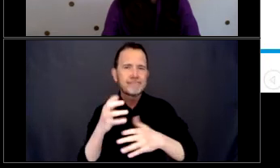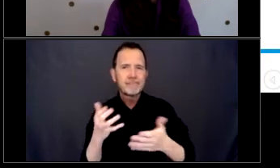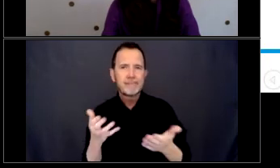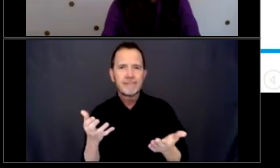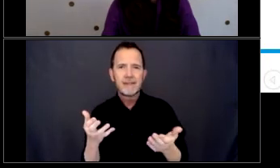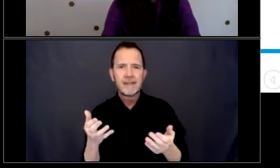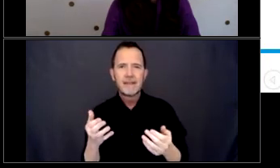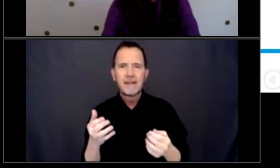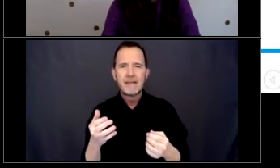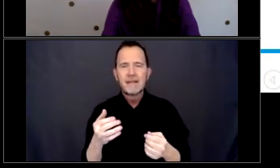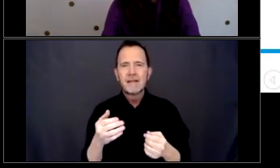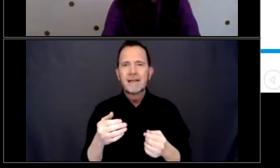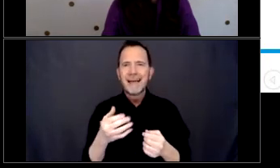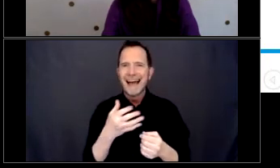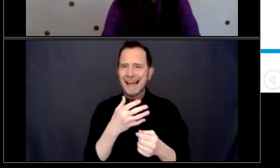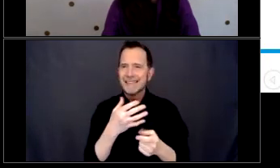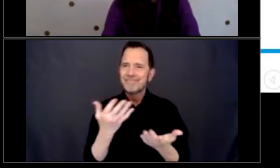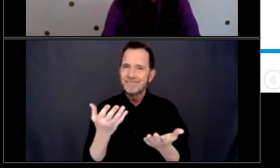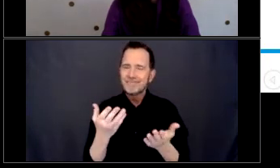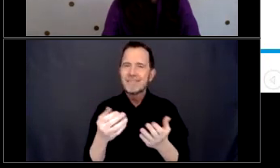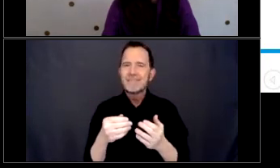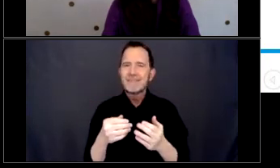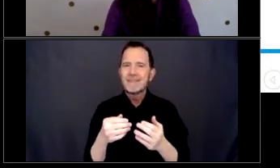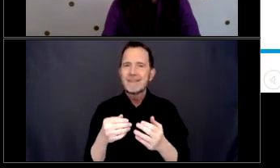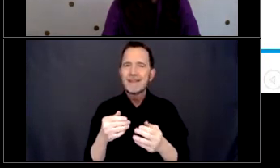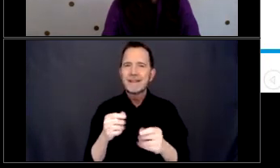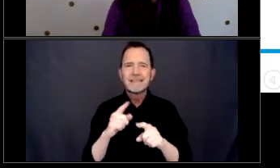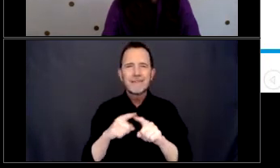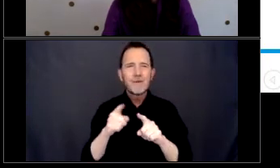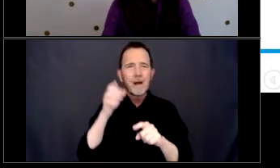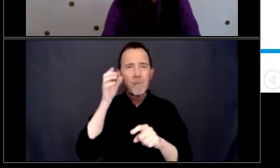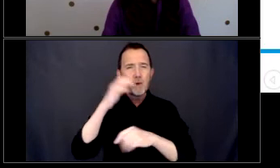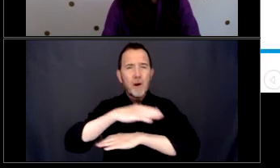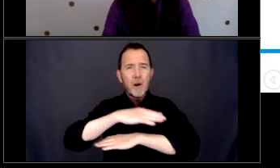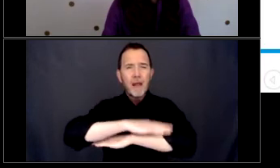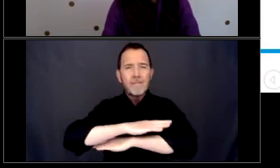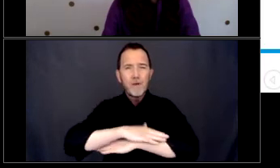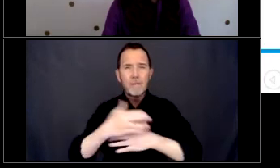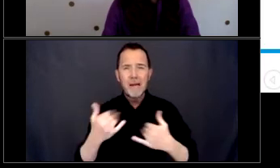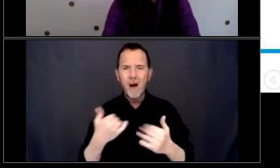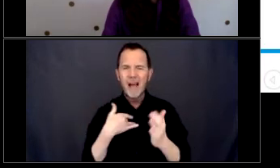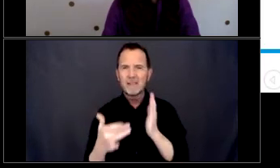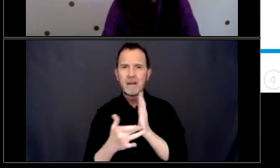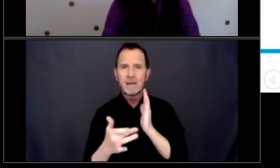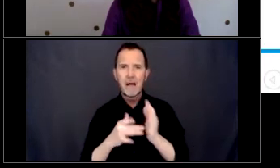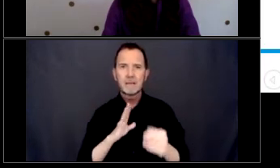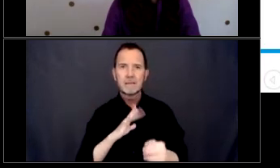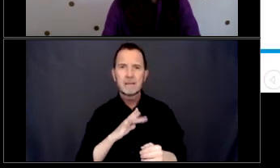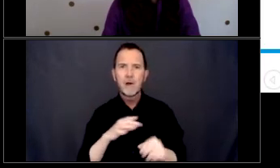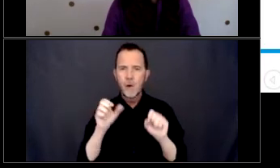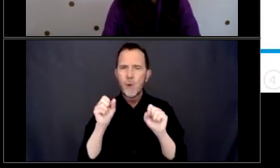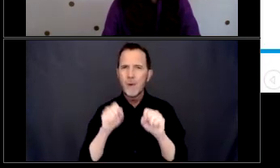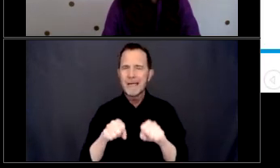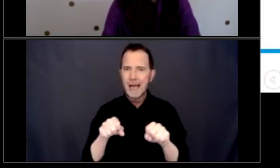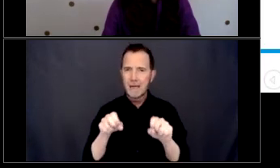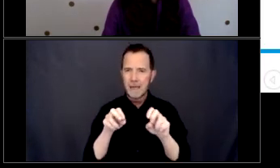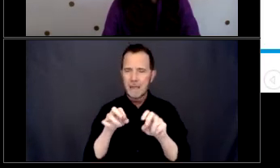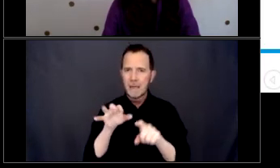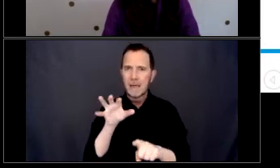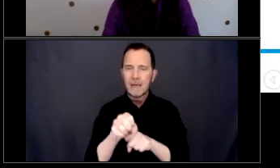opportunities. Technology and platforms gives us the ability to assess that while it's happening